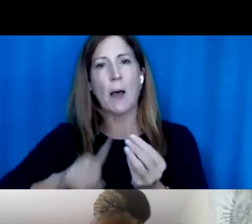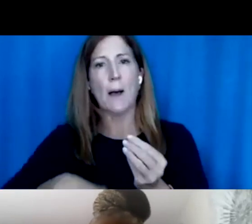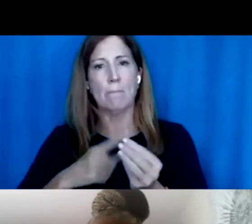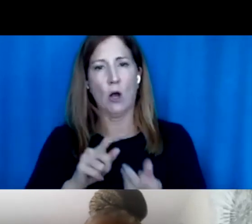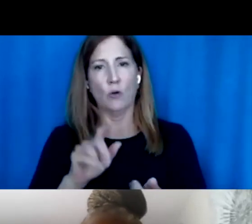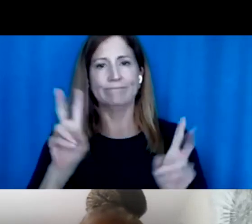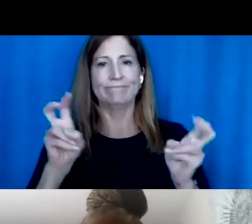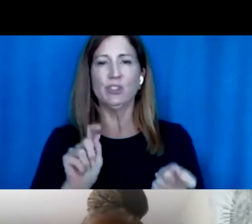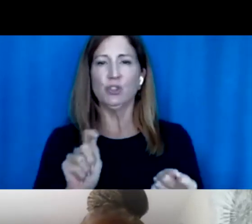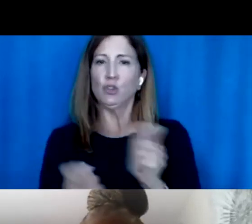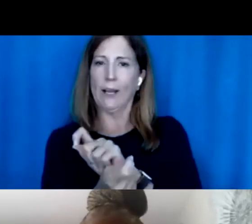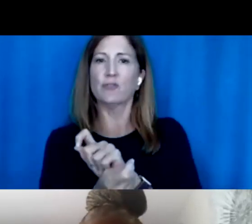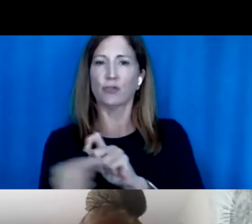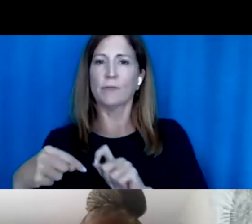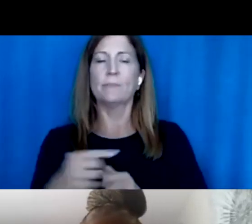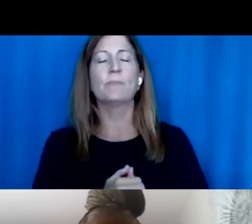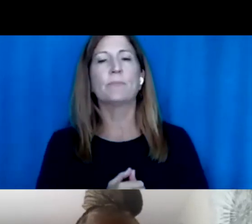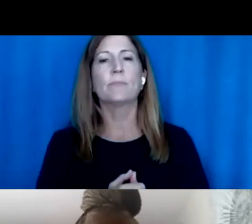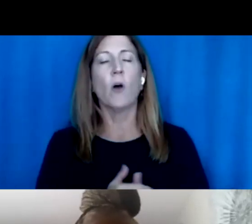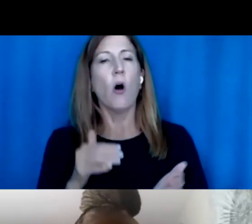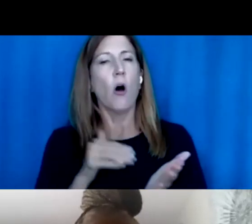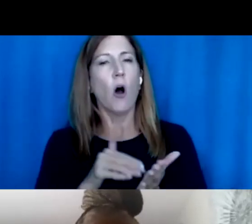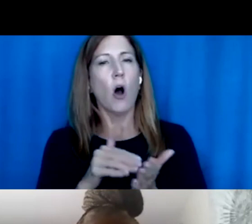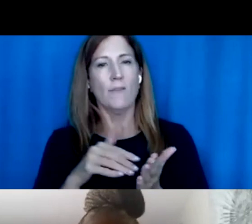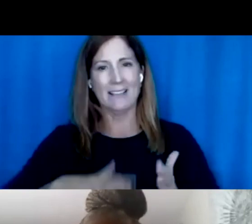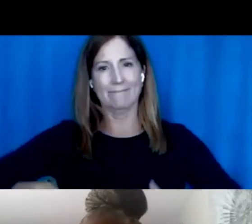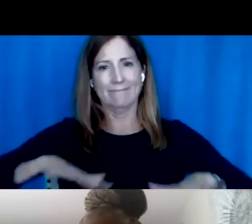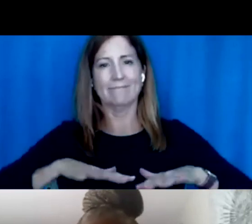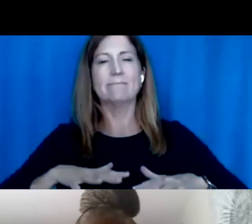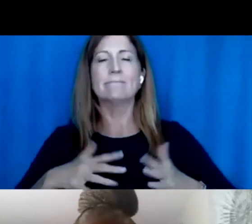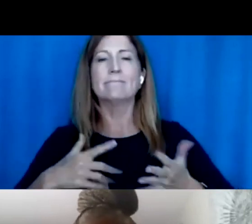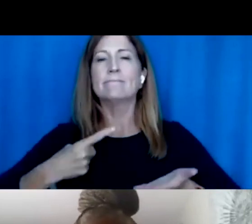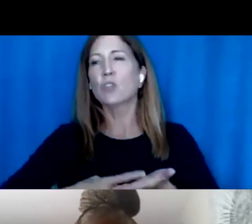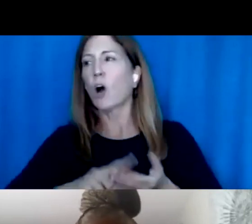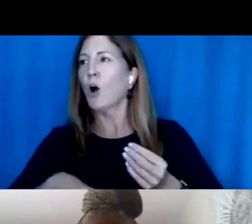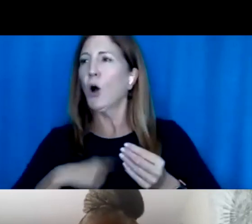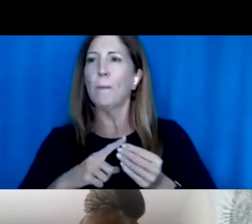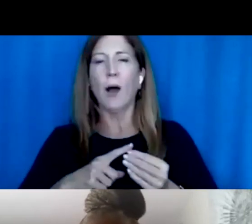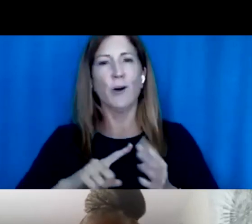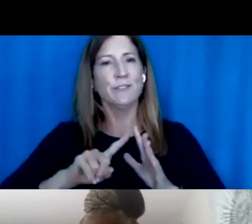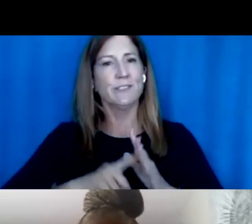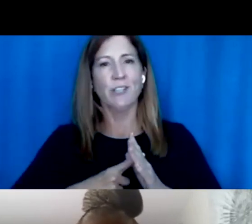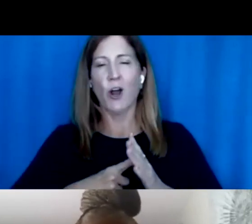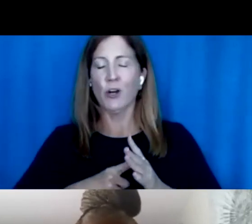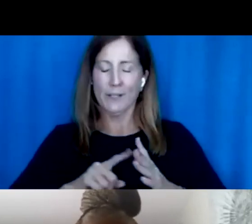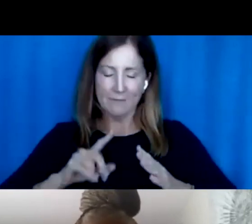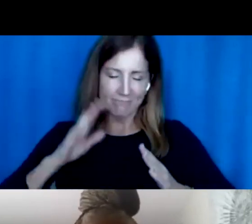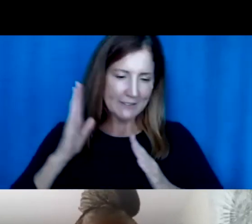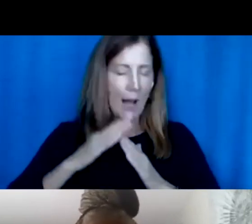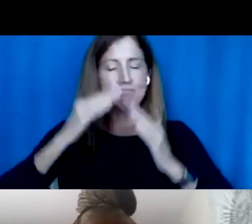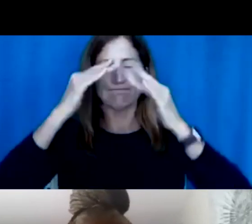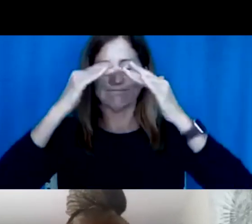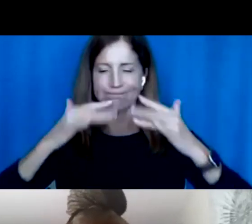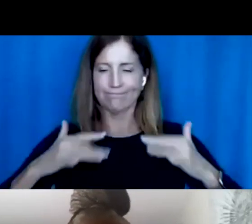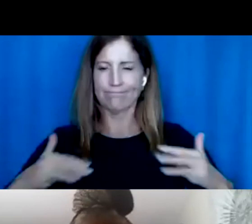at one time, and even in some spaces where we always talk about, you know, starting from the top, and that's where a lot